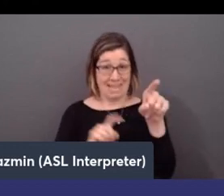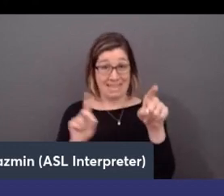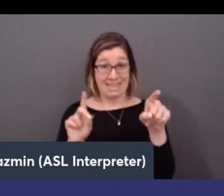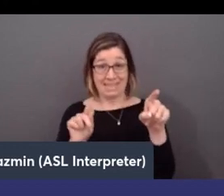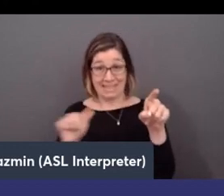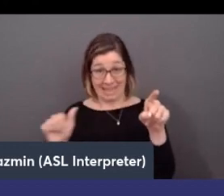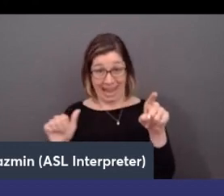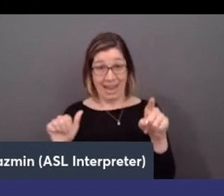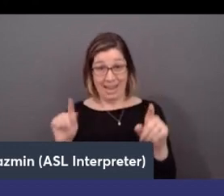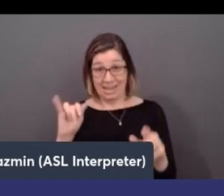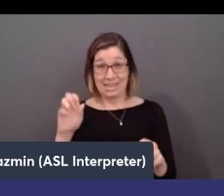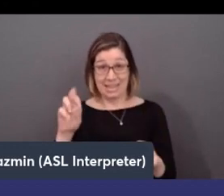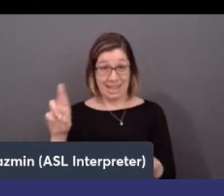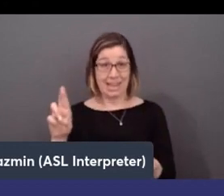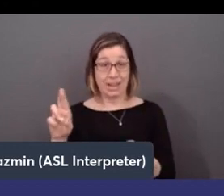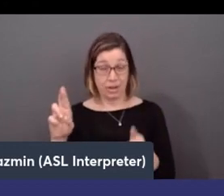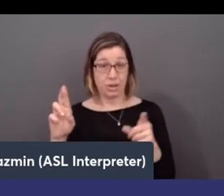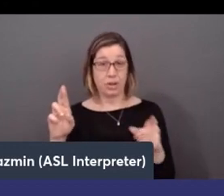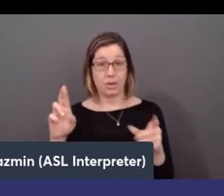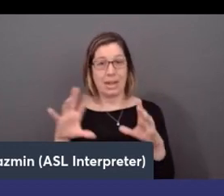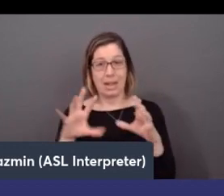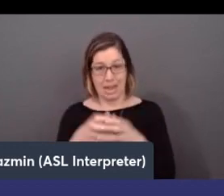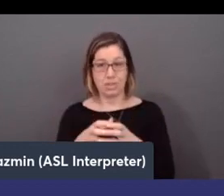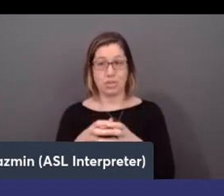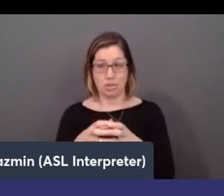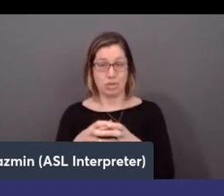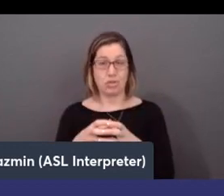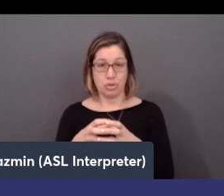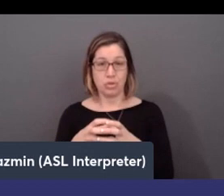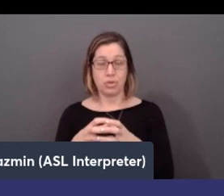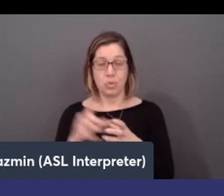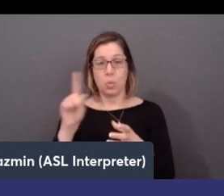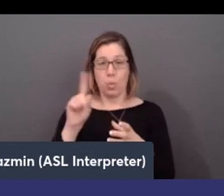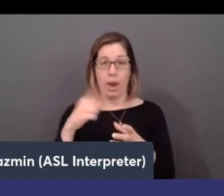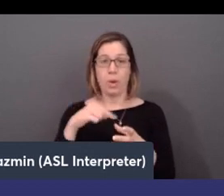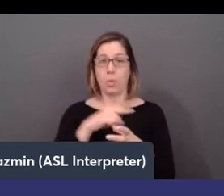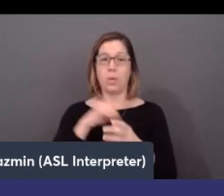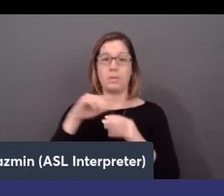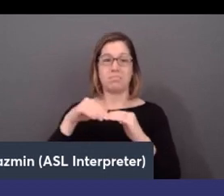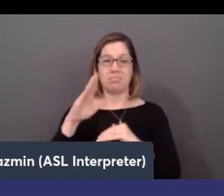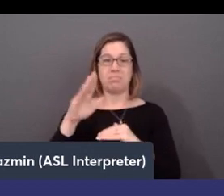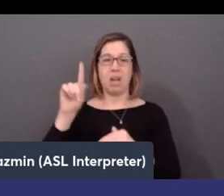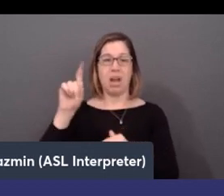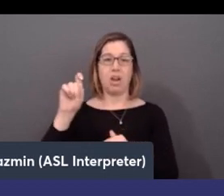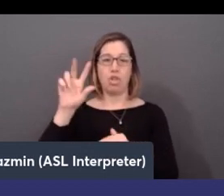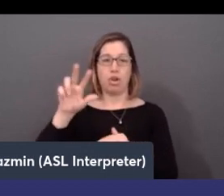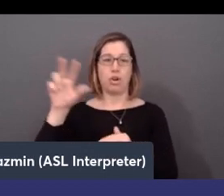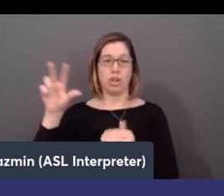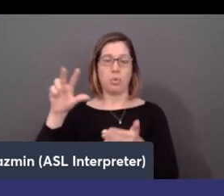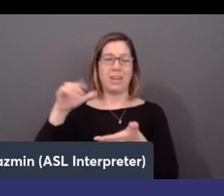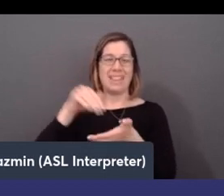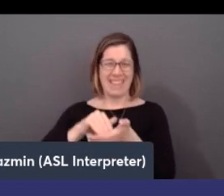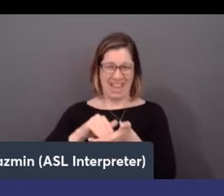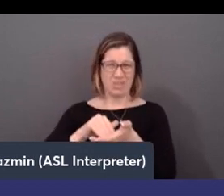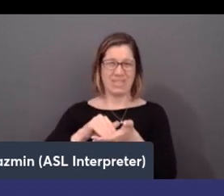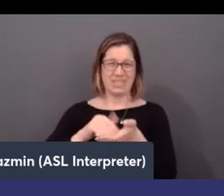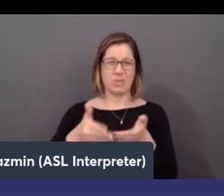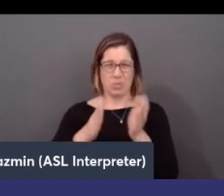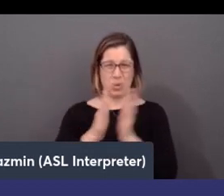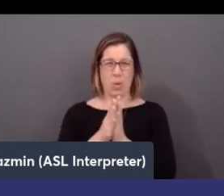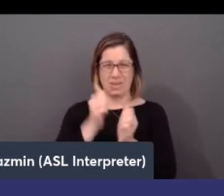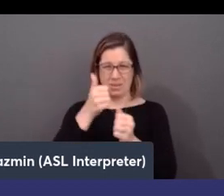um, cluster where we are getting about 133,000 requests per second and on